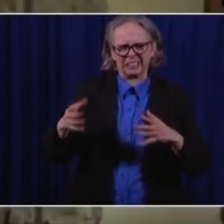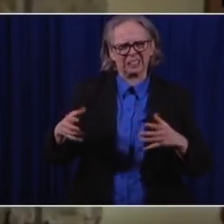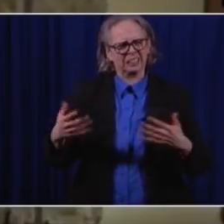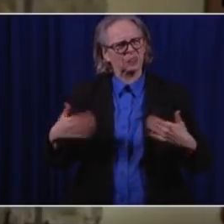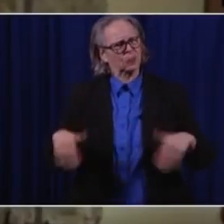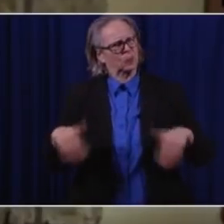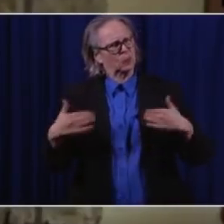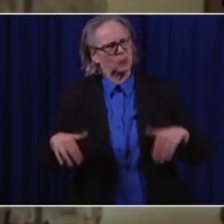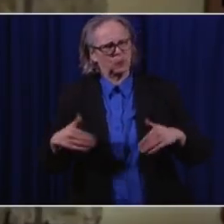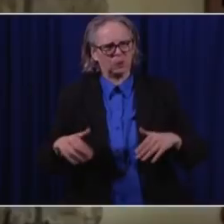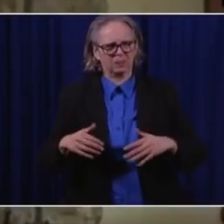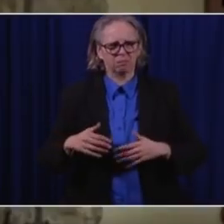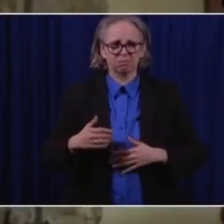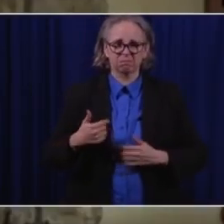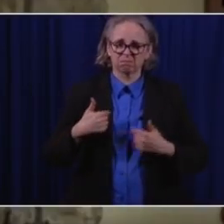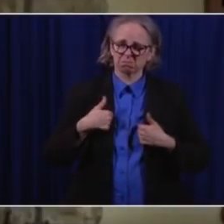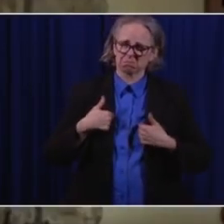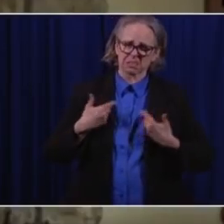of the state of Ohio.